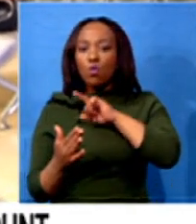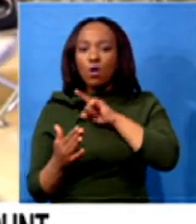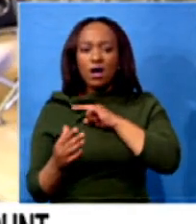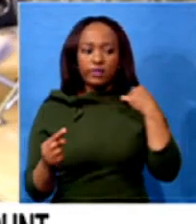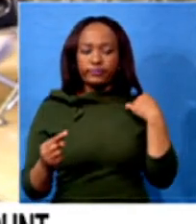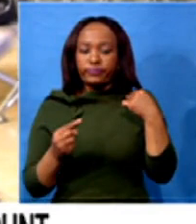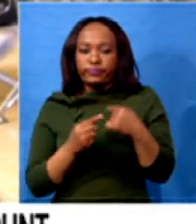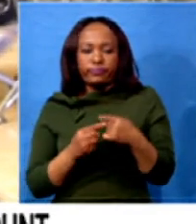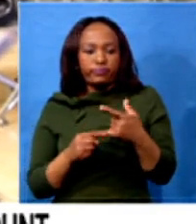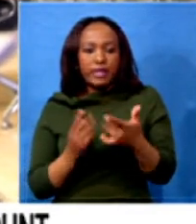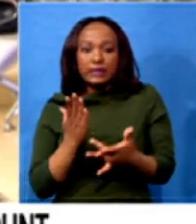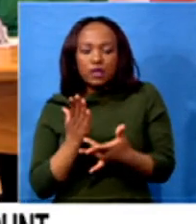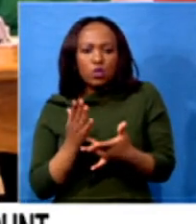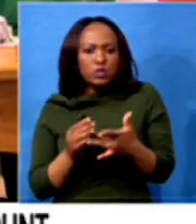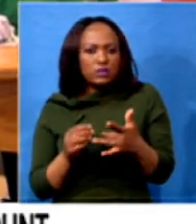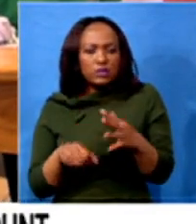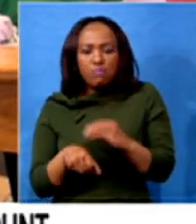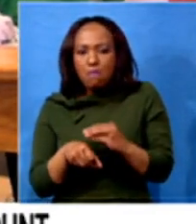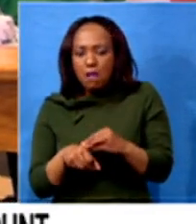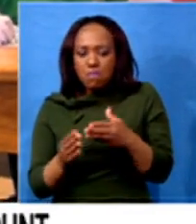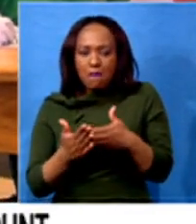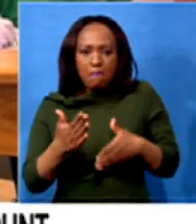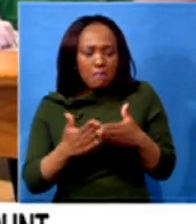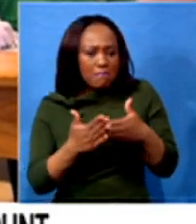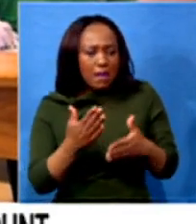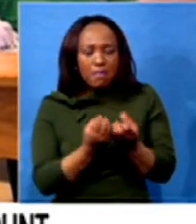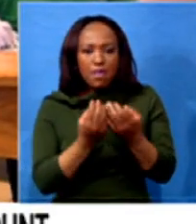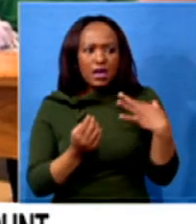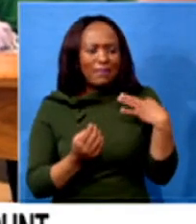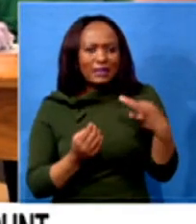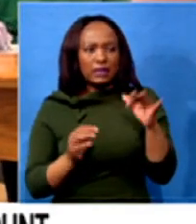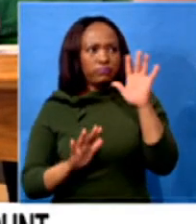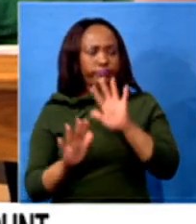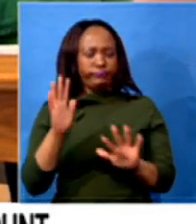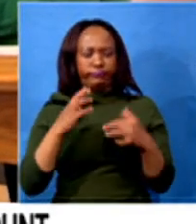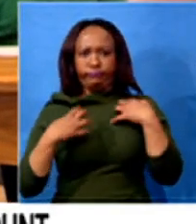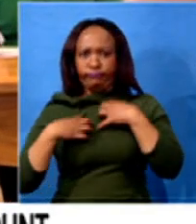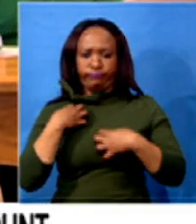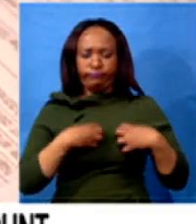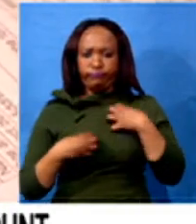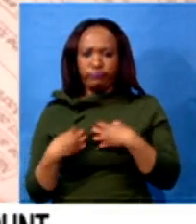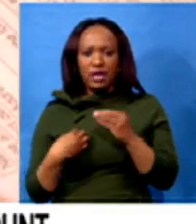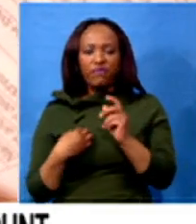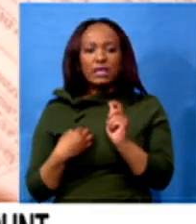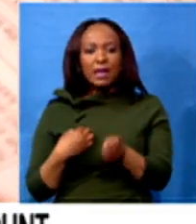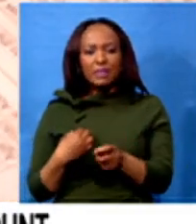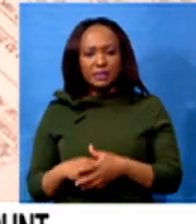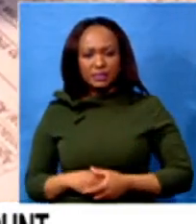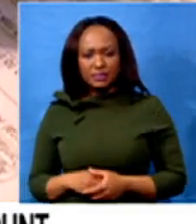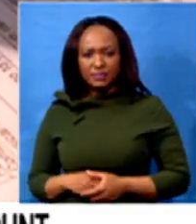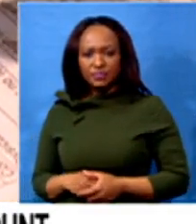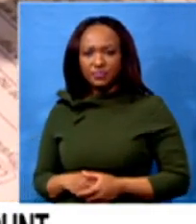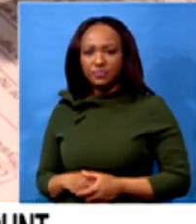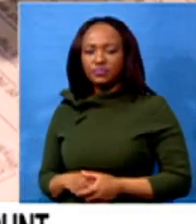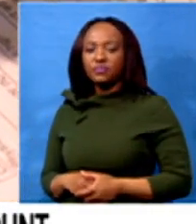many technical glitches and so many frustrations for applicants regarding these payouts. I think in